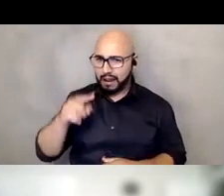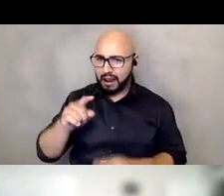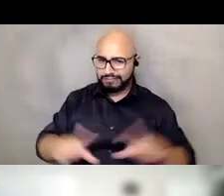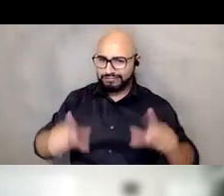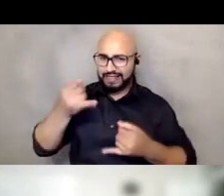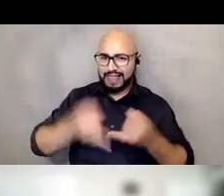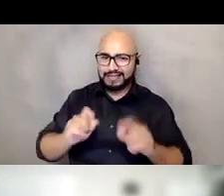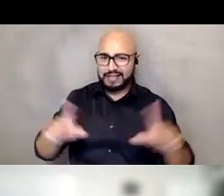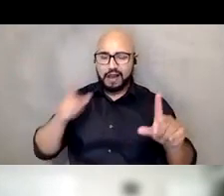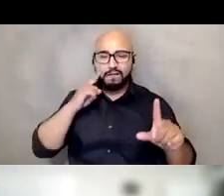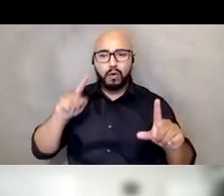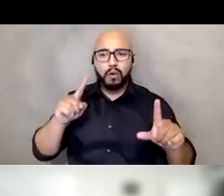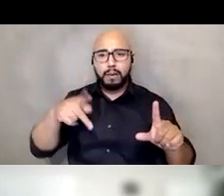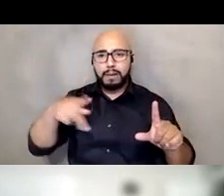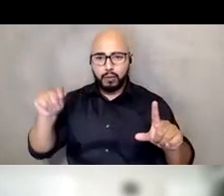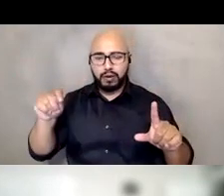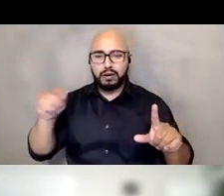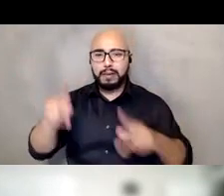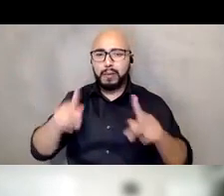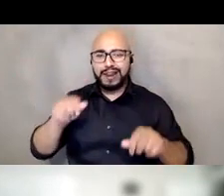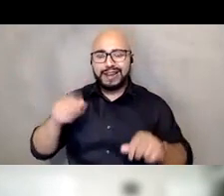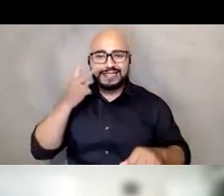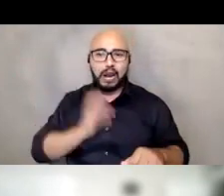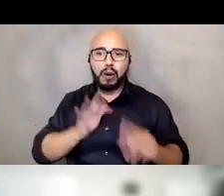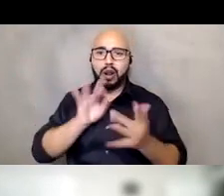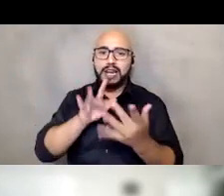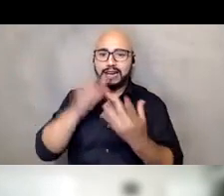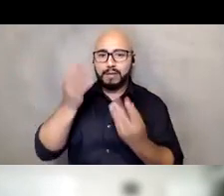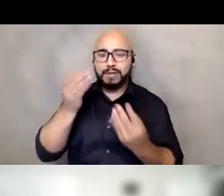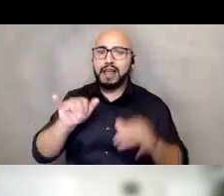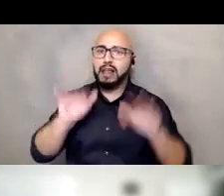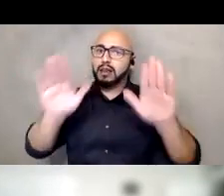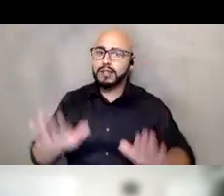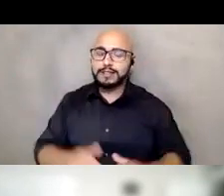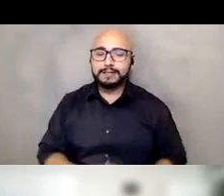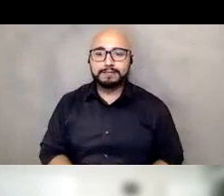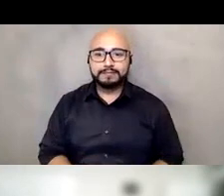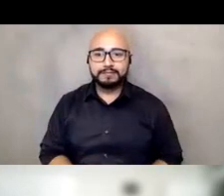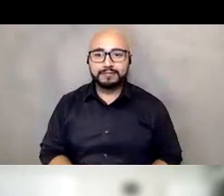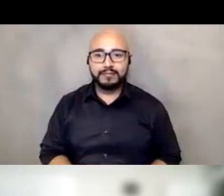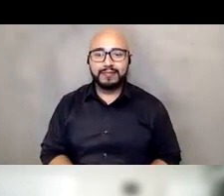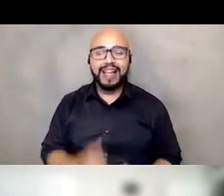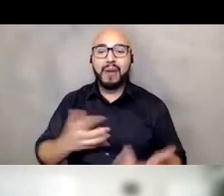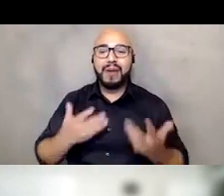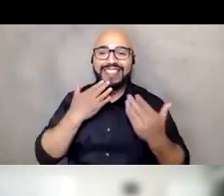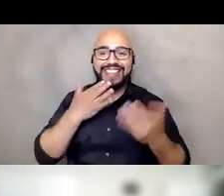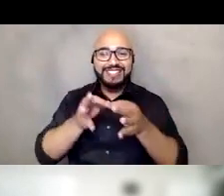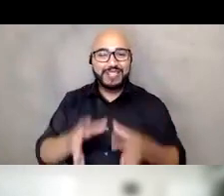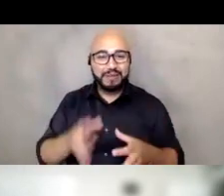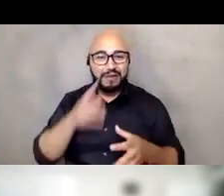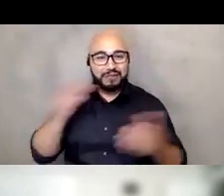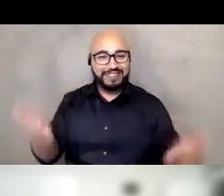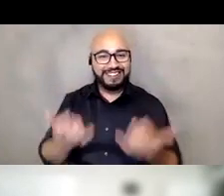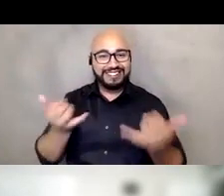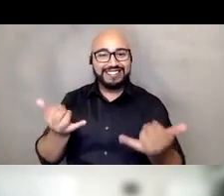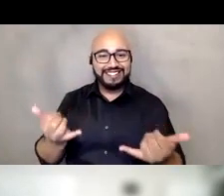of our PowerPoint just so people can see our contact information, that would be great. I want to thank the interpreters for being here